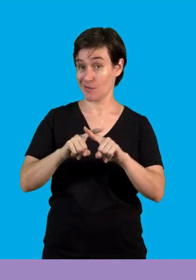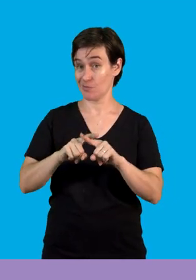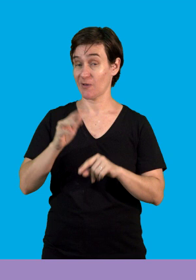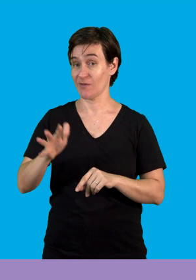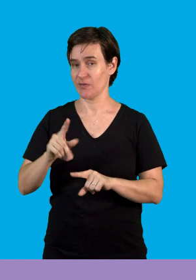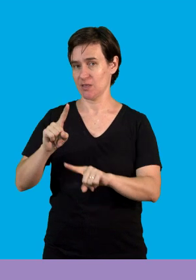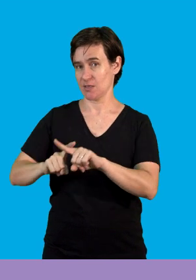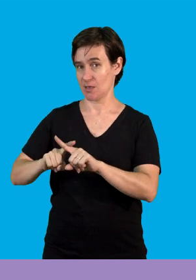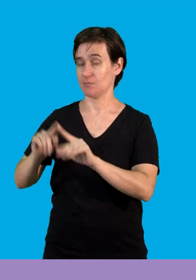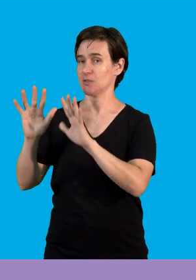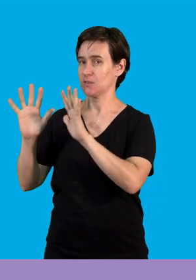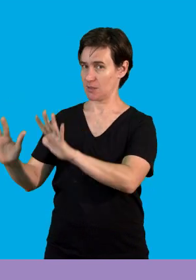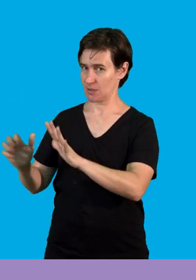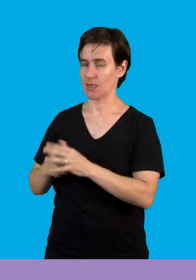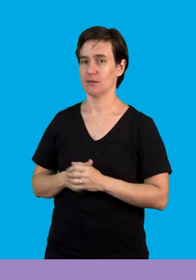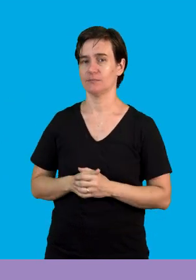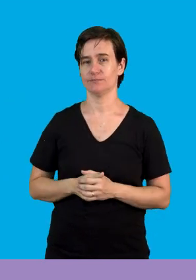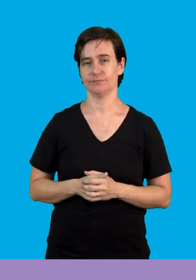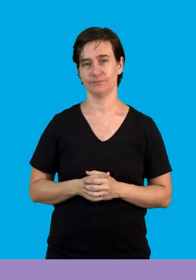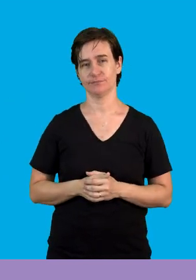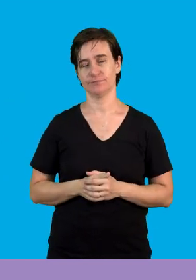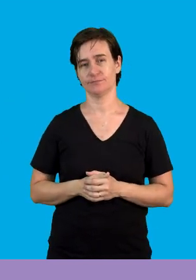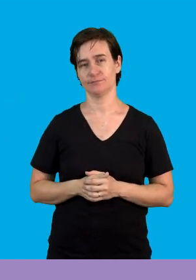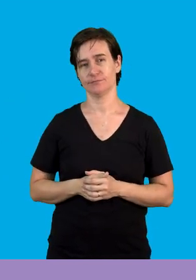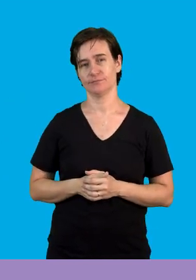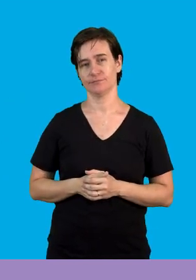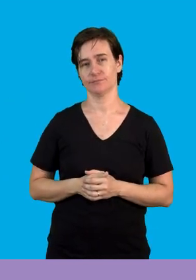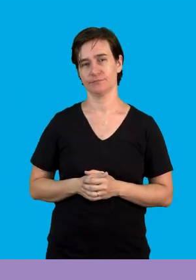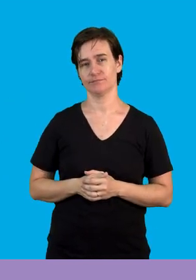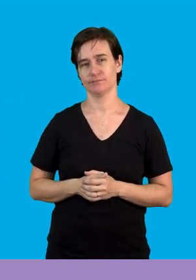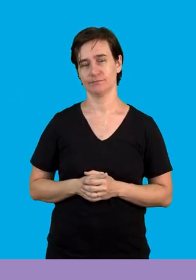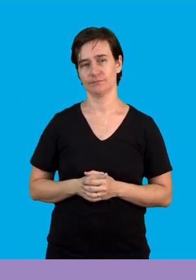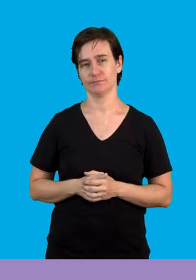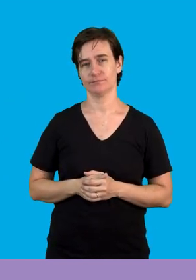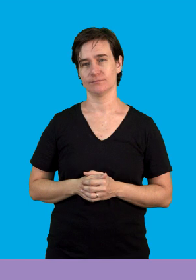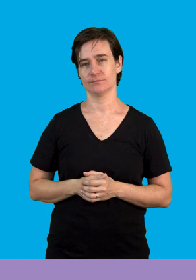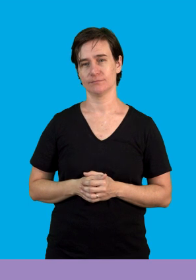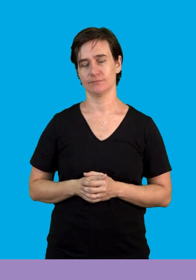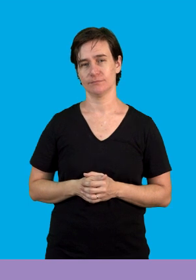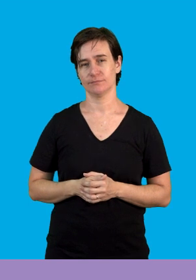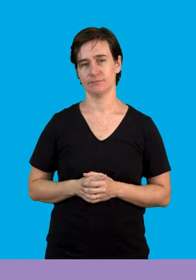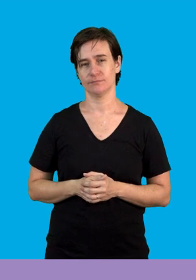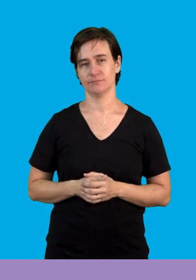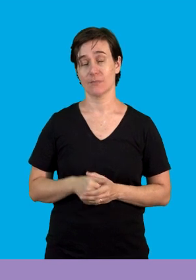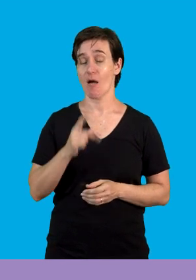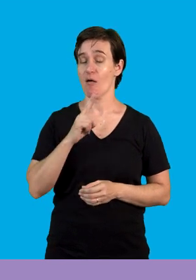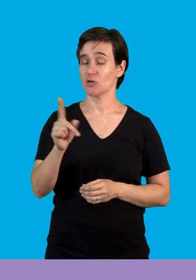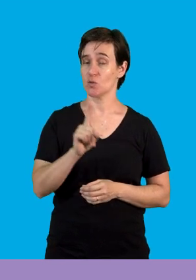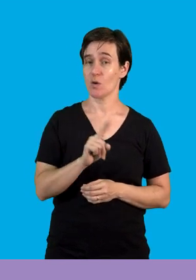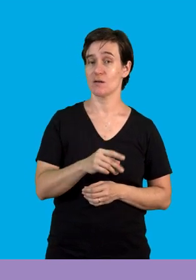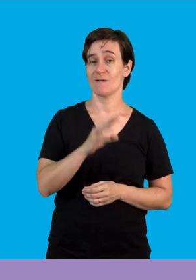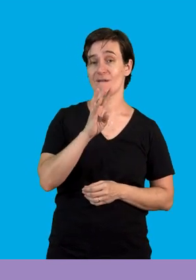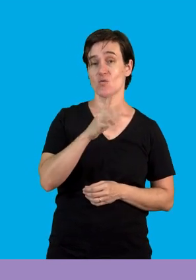15 centimeters multiplied by 10 centimeters. And that is going to give us a total of